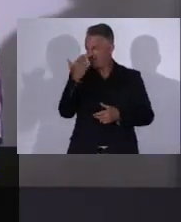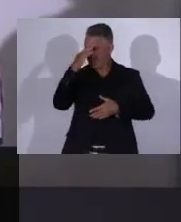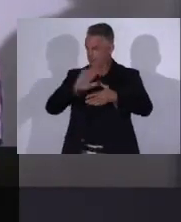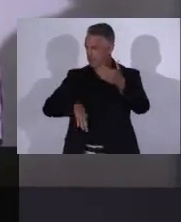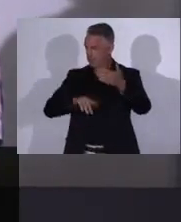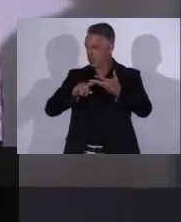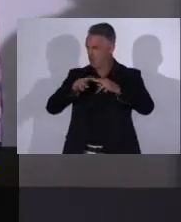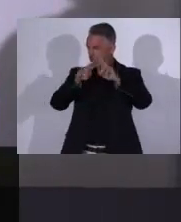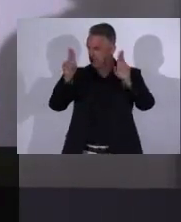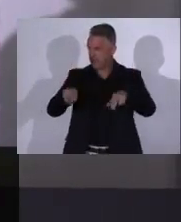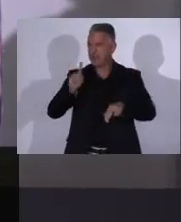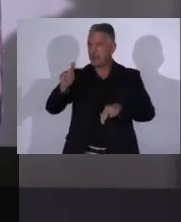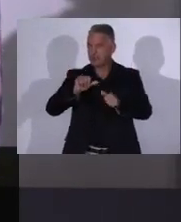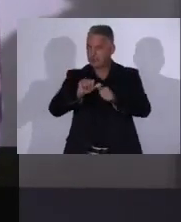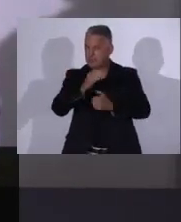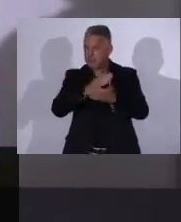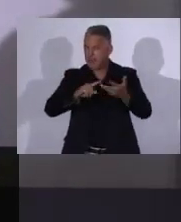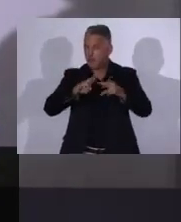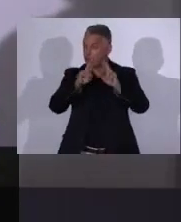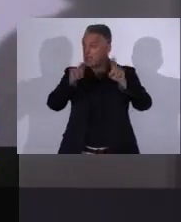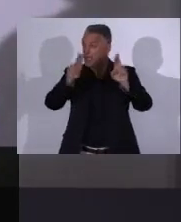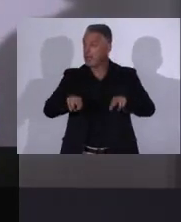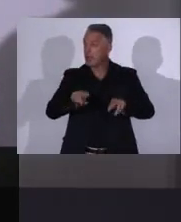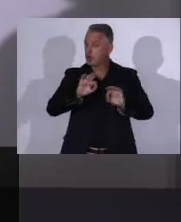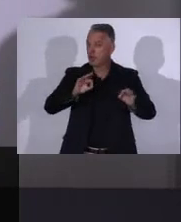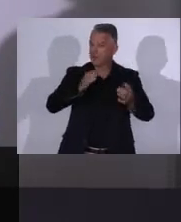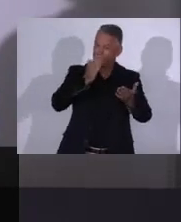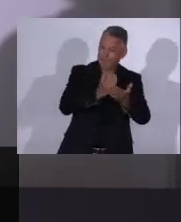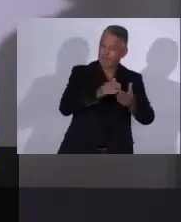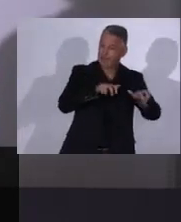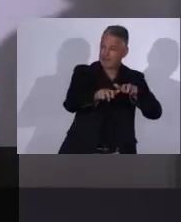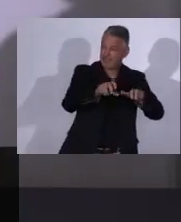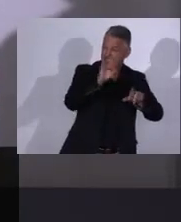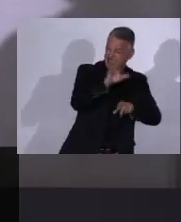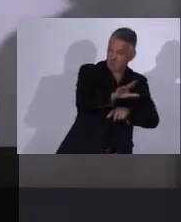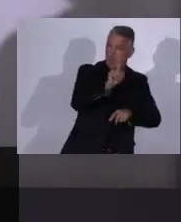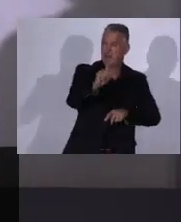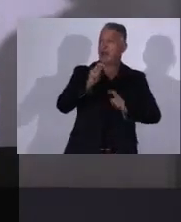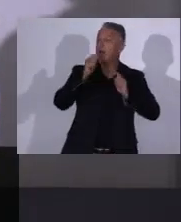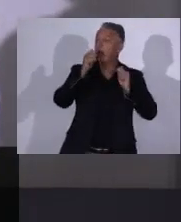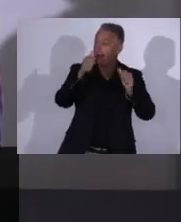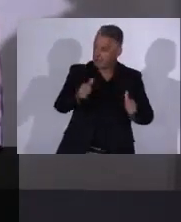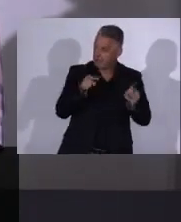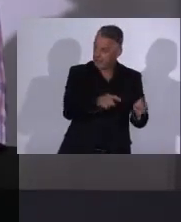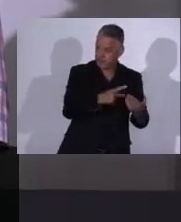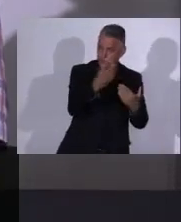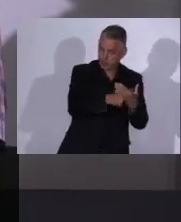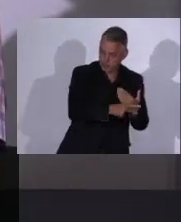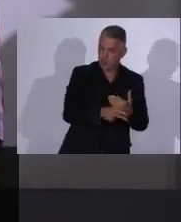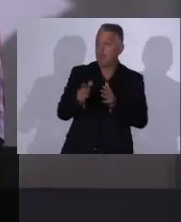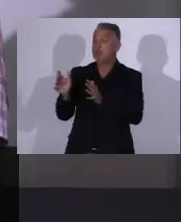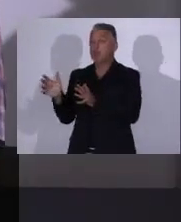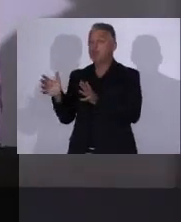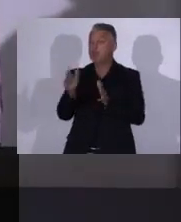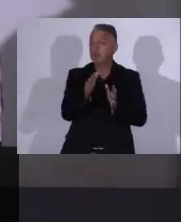part of camp happens after the activities, sitting around chatting around the fire or over a glass of red in this case. So that social part of it